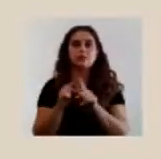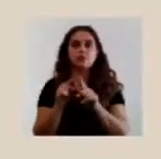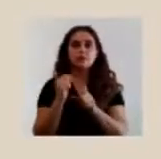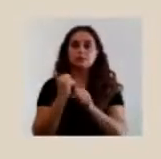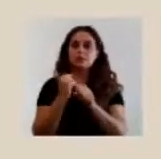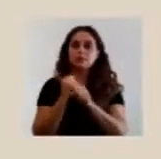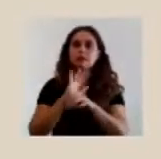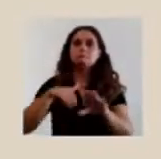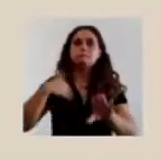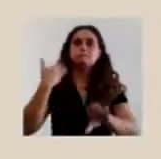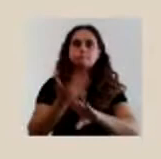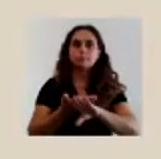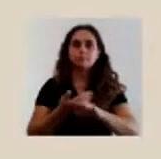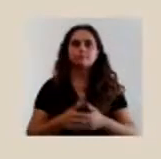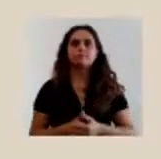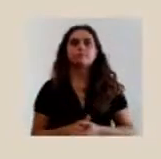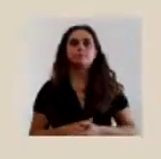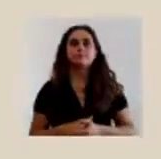work.